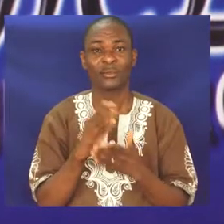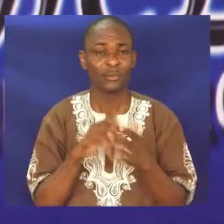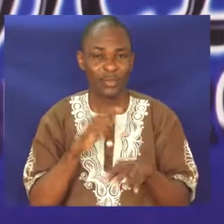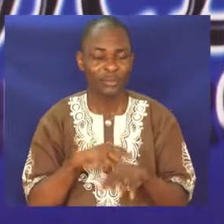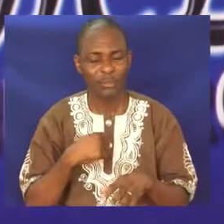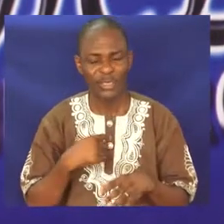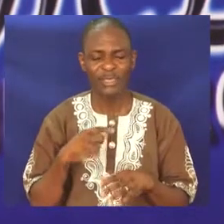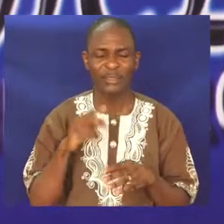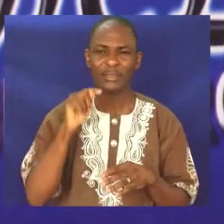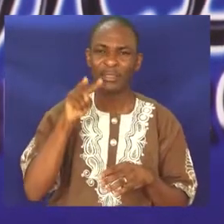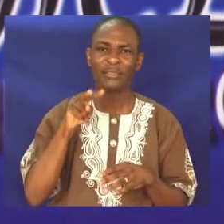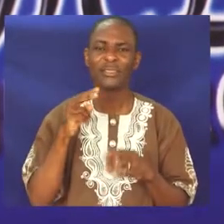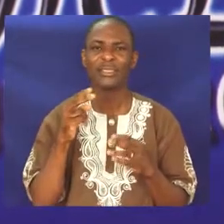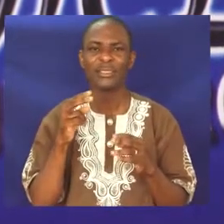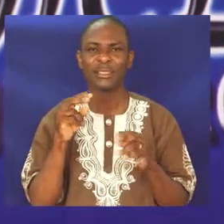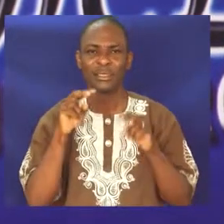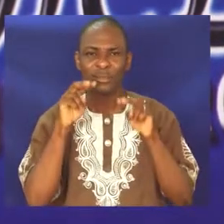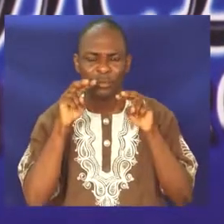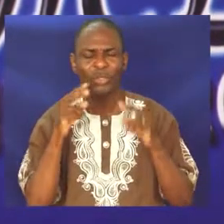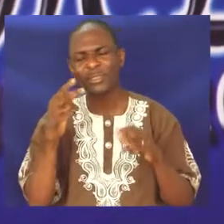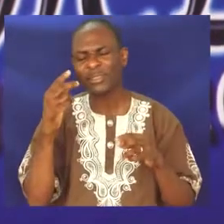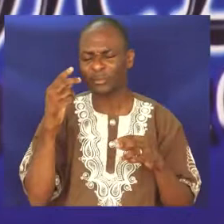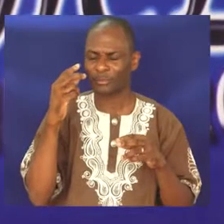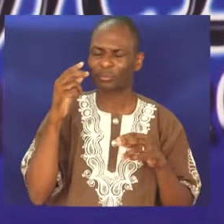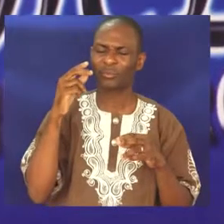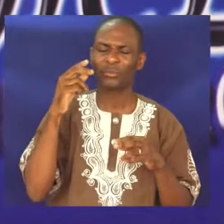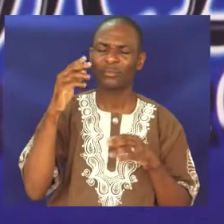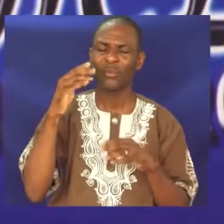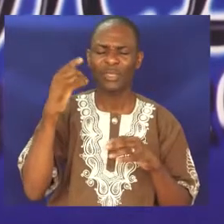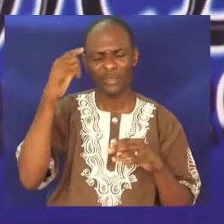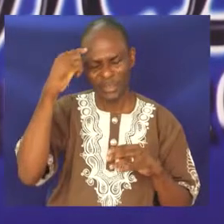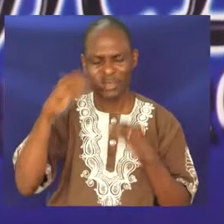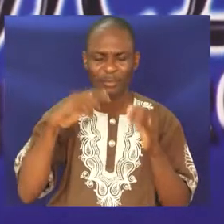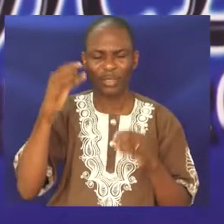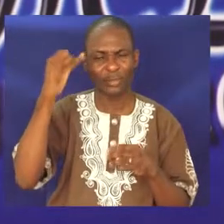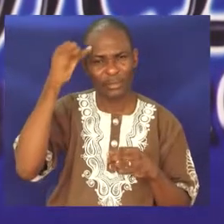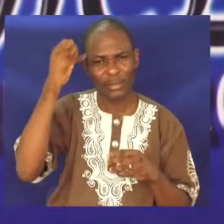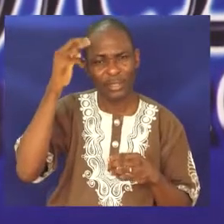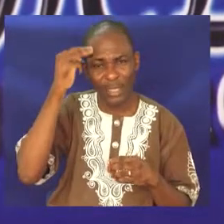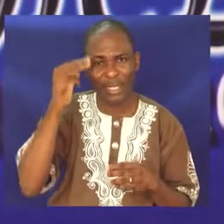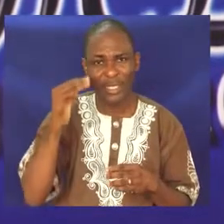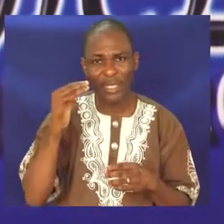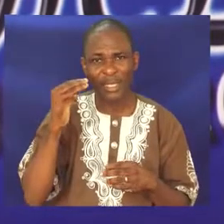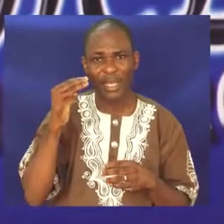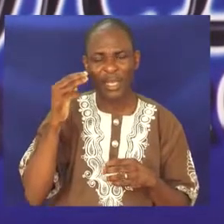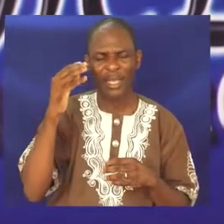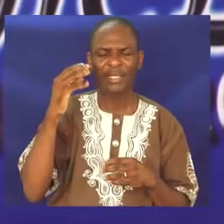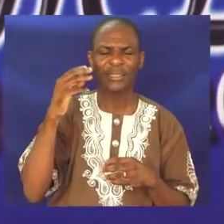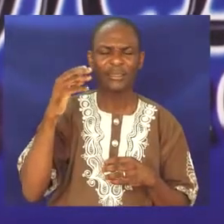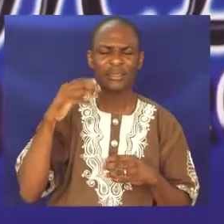mu to na bia me si ye papa yi we die ade ebeye ne yapa o esan se na na dwene kire